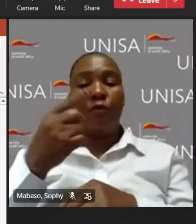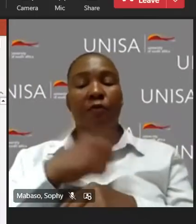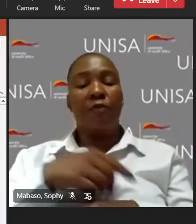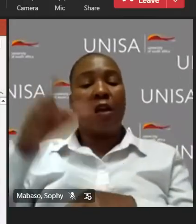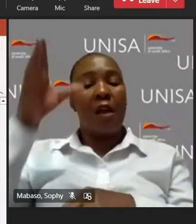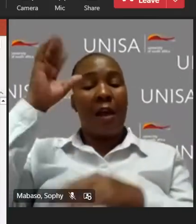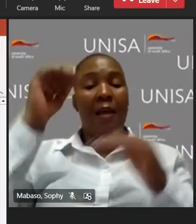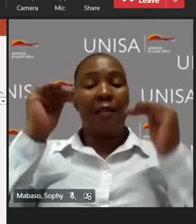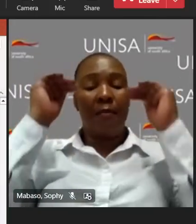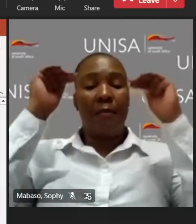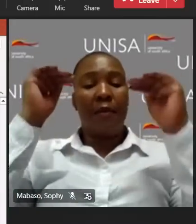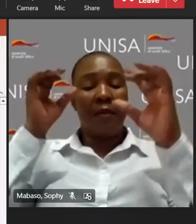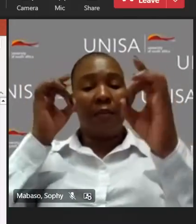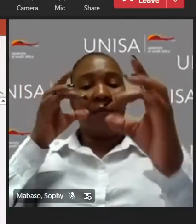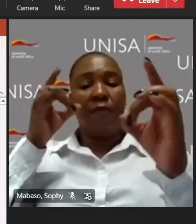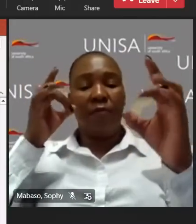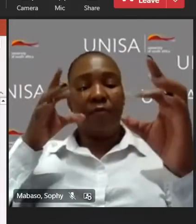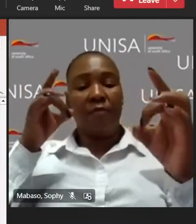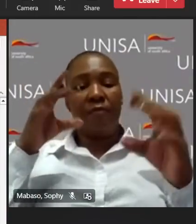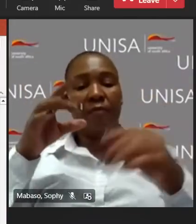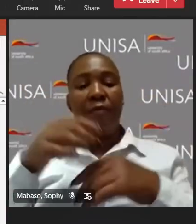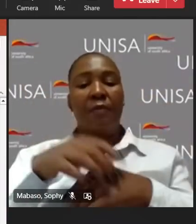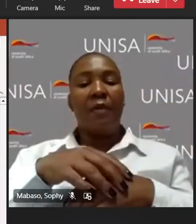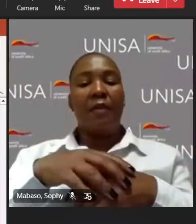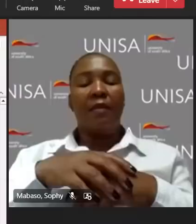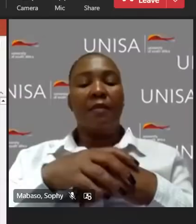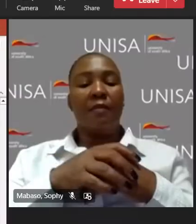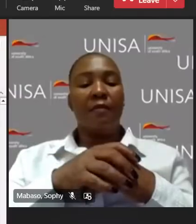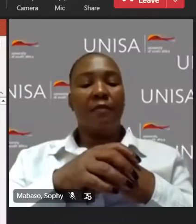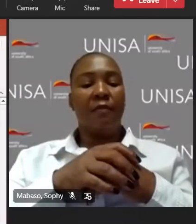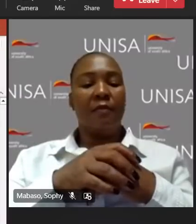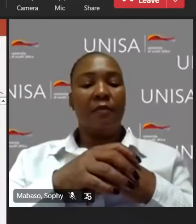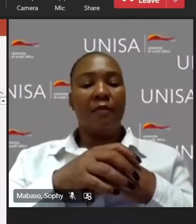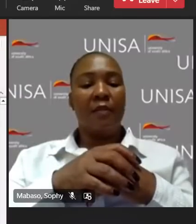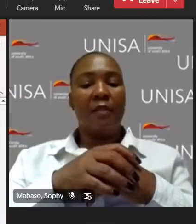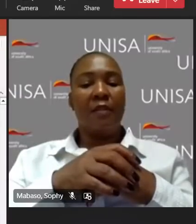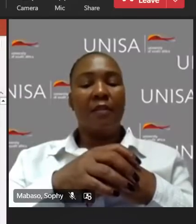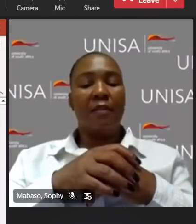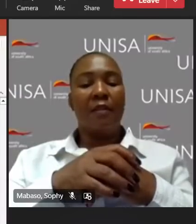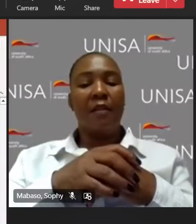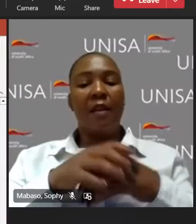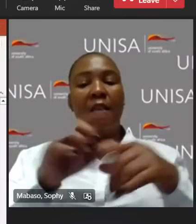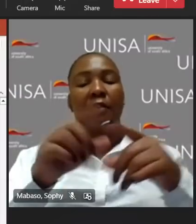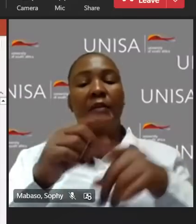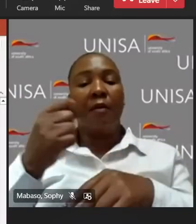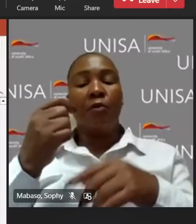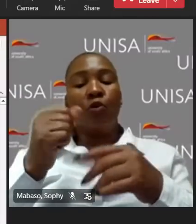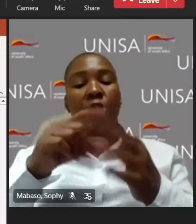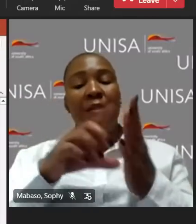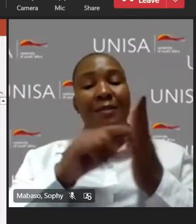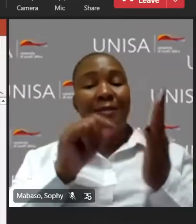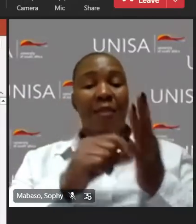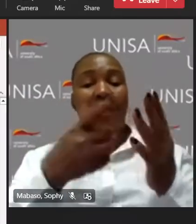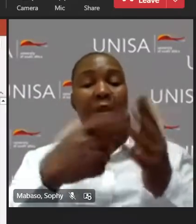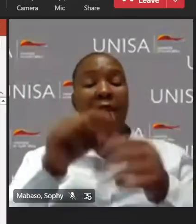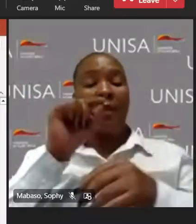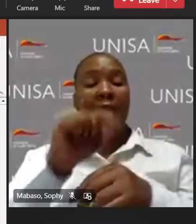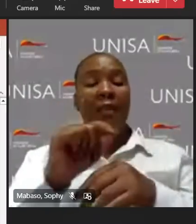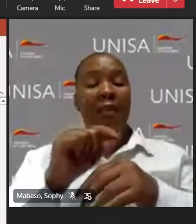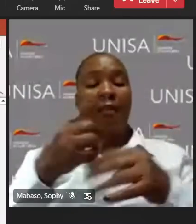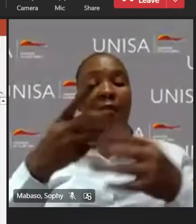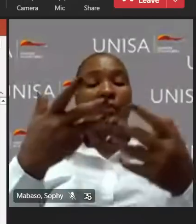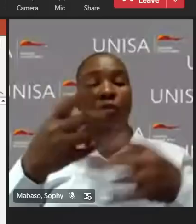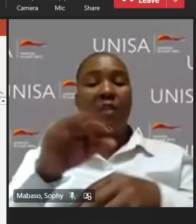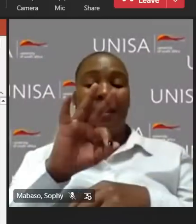information for the amount due on the specific date. As I've mentioned on the statement, where on the 31st